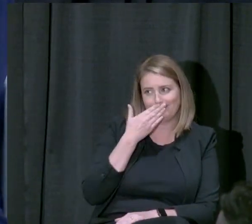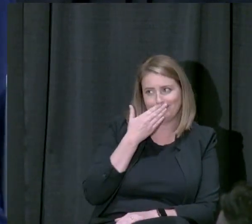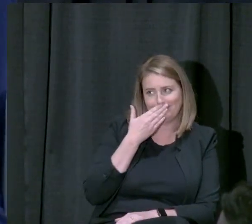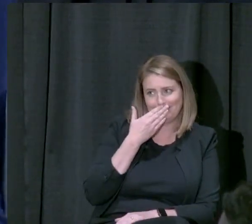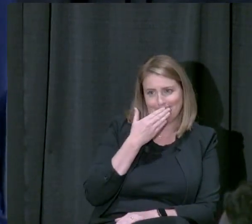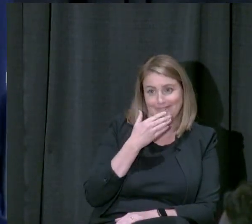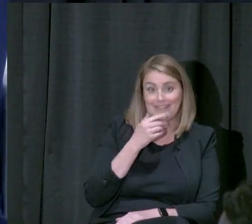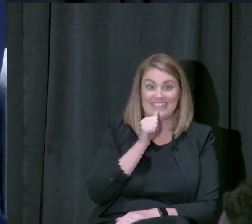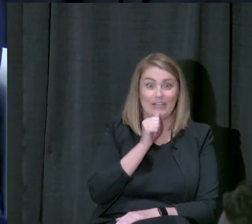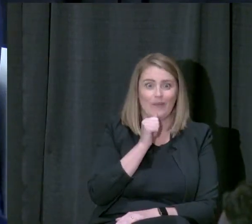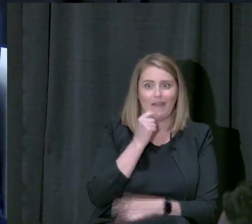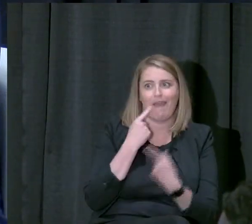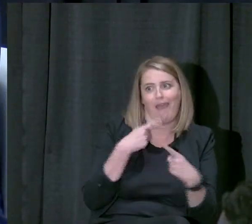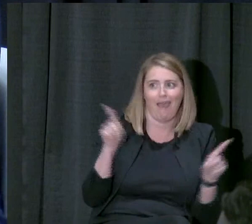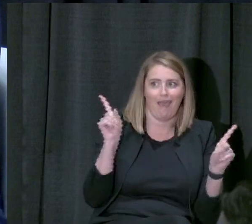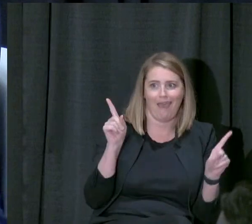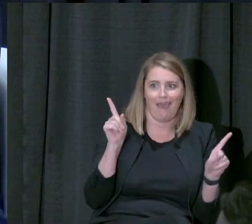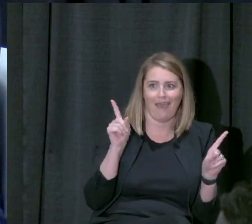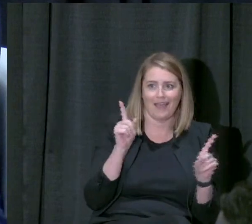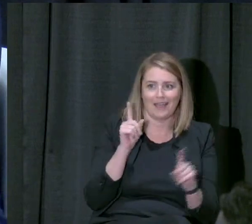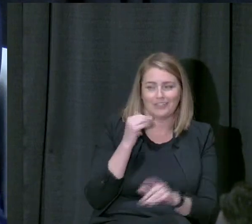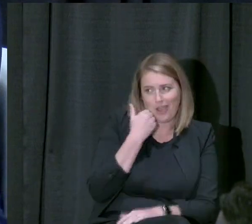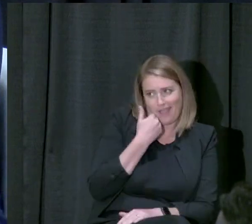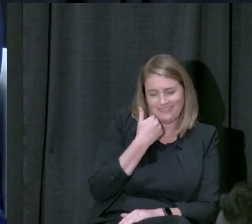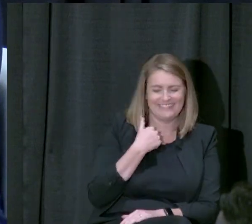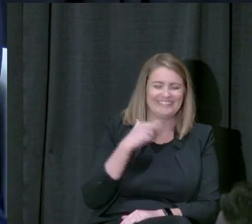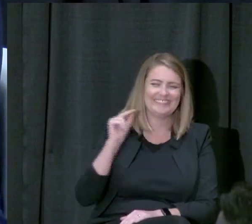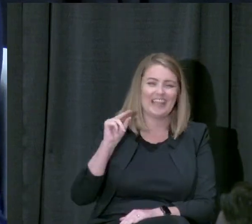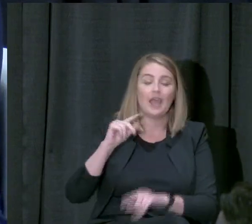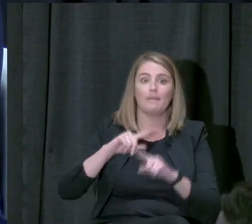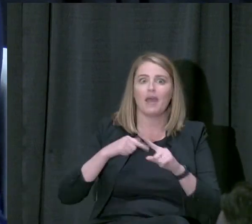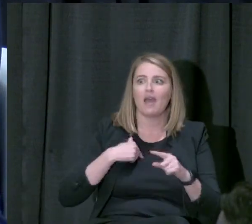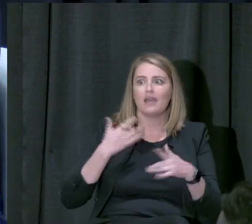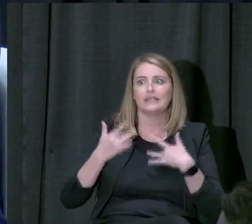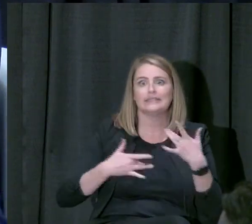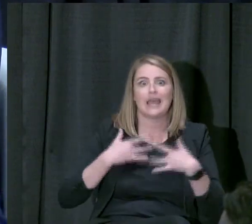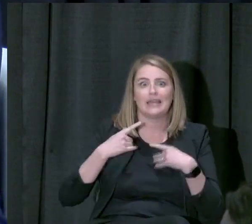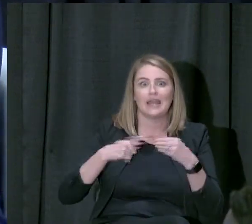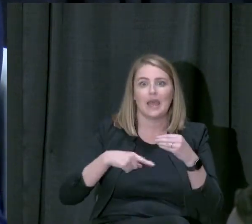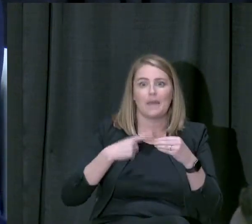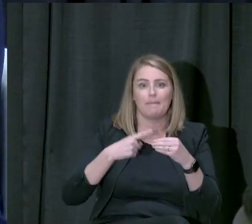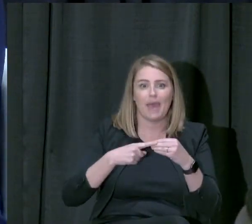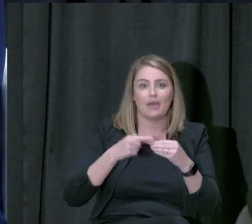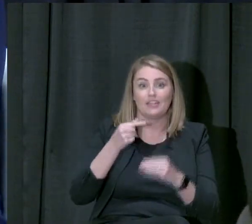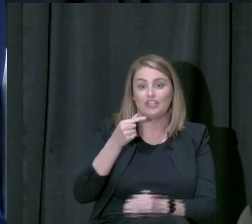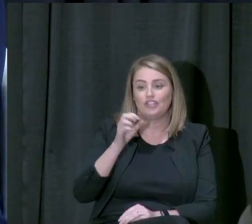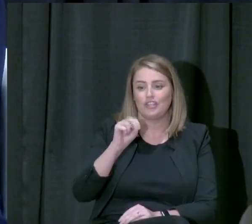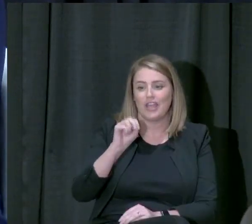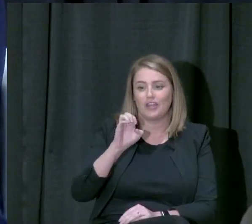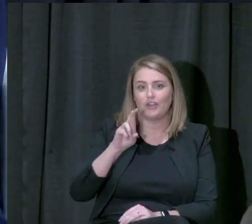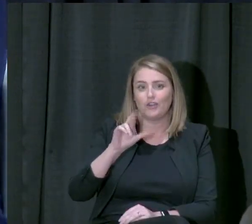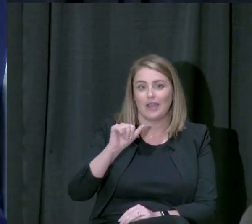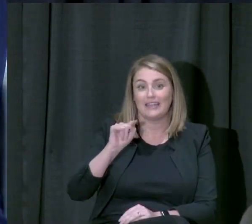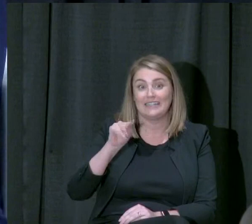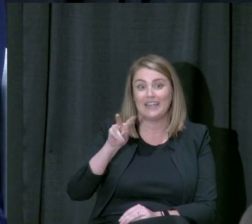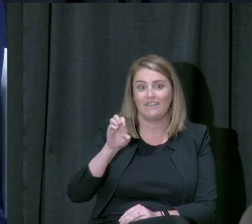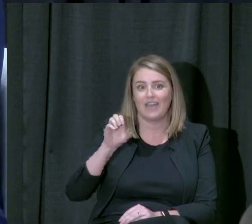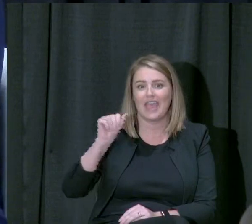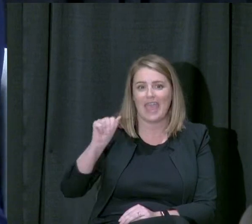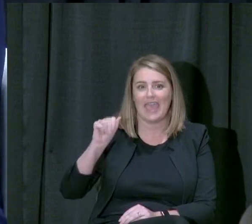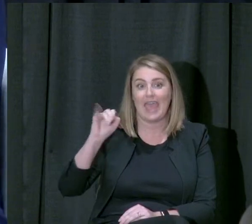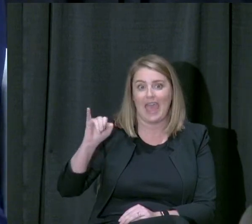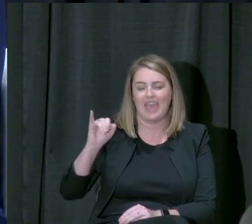or anything. I'm just super excited about generative AI and things